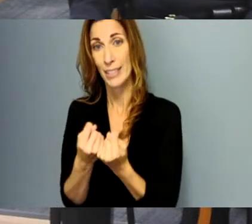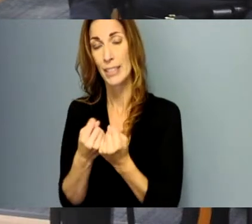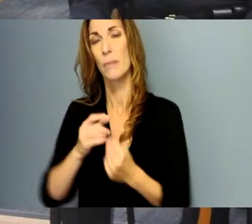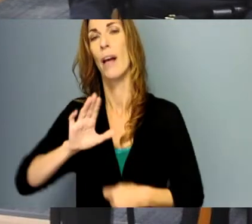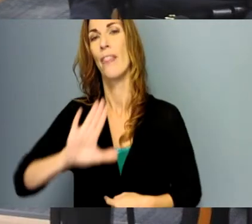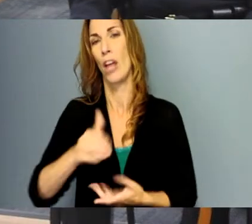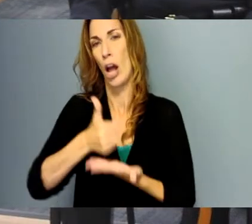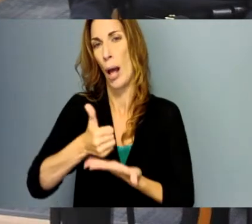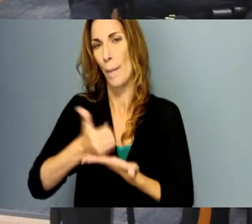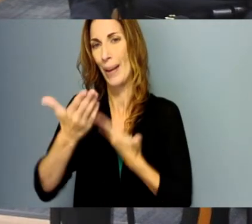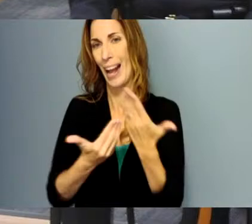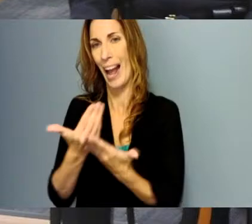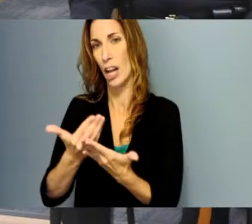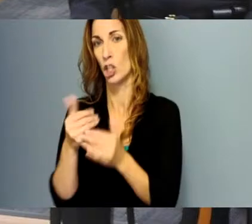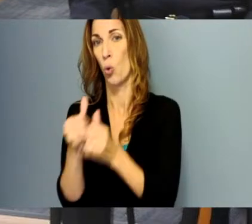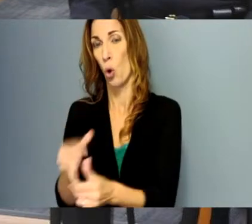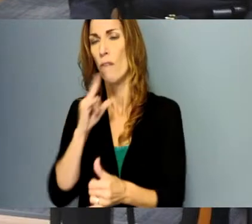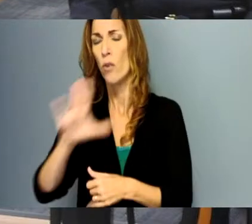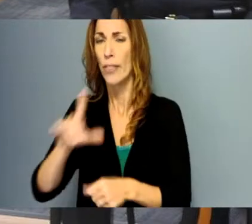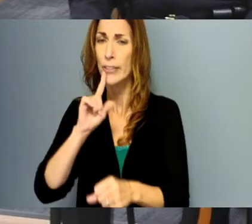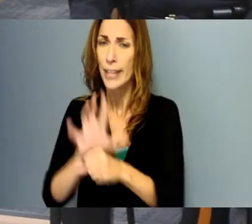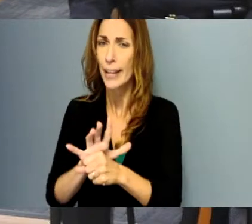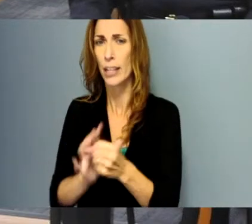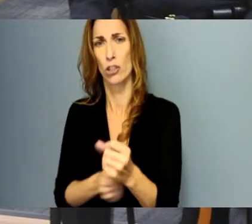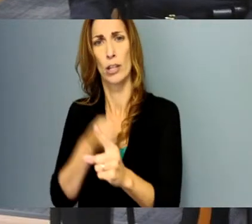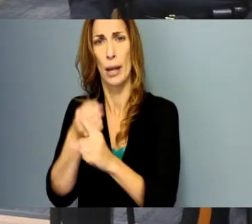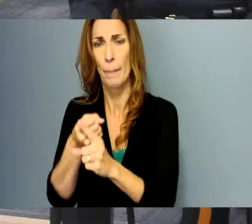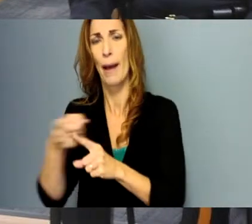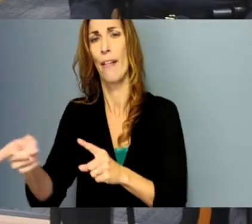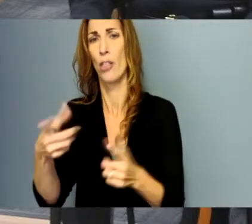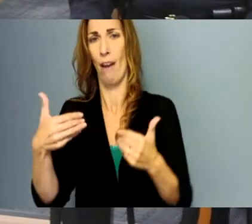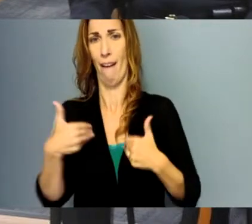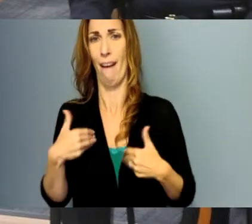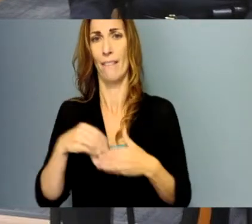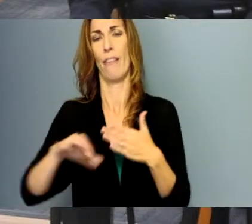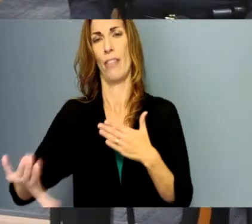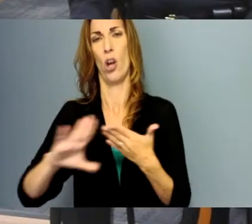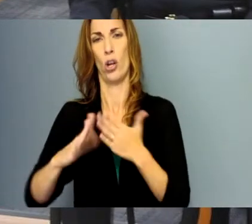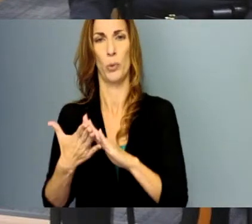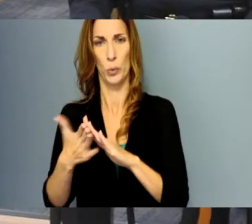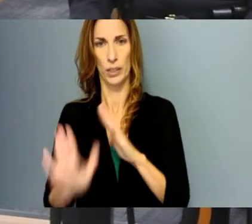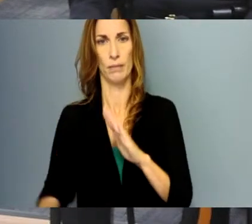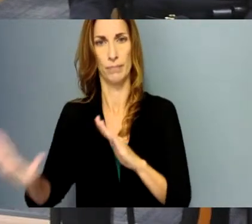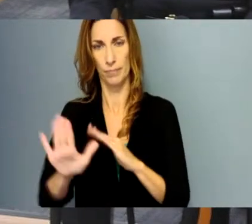Helping Hands Award for their dedication and impact they are having in their communities.